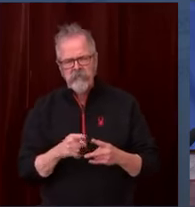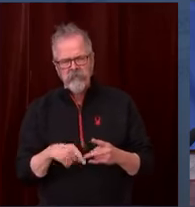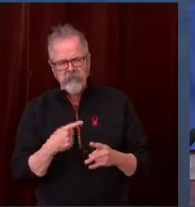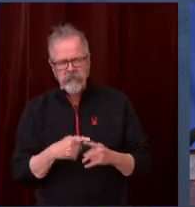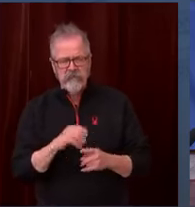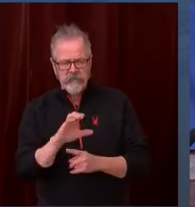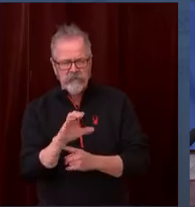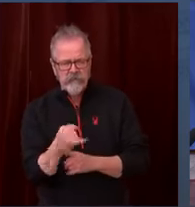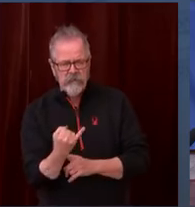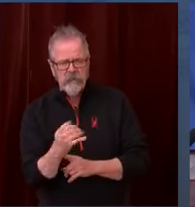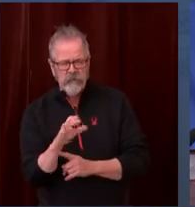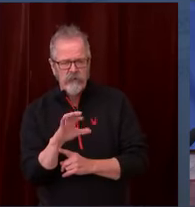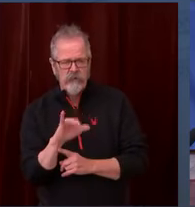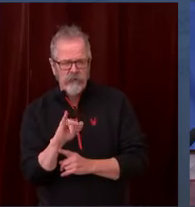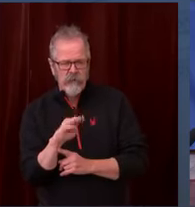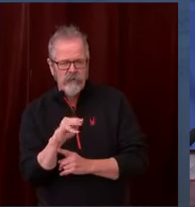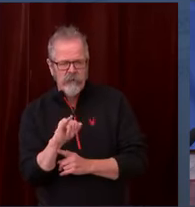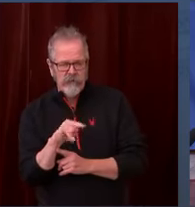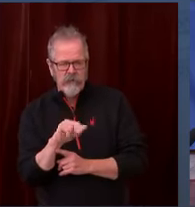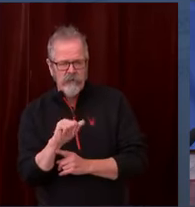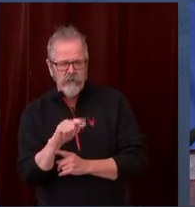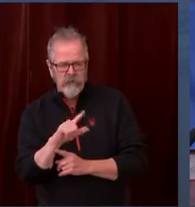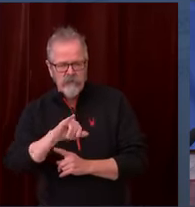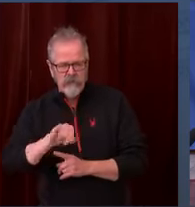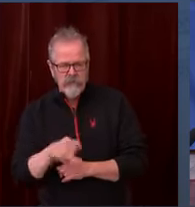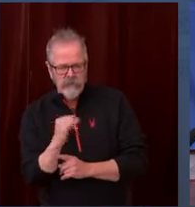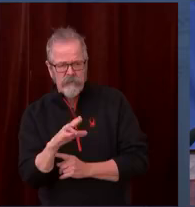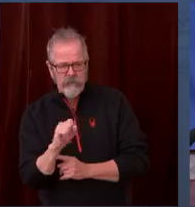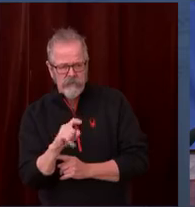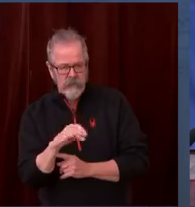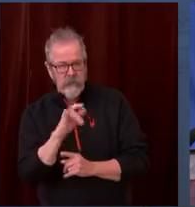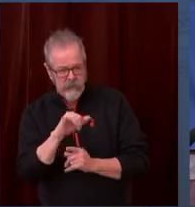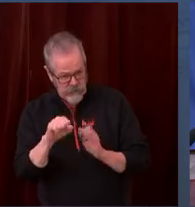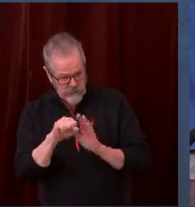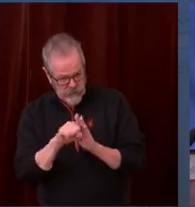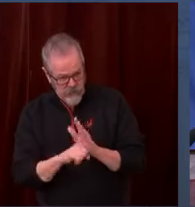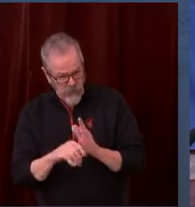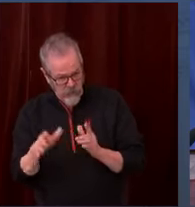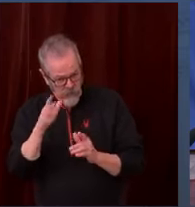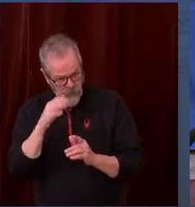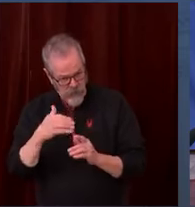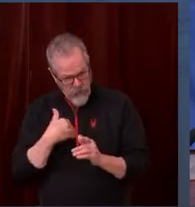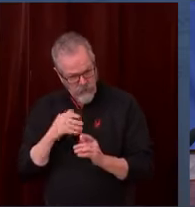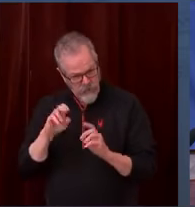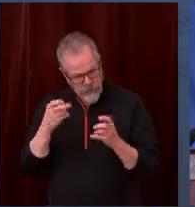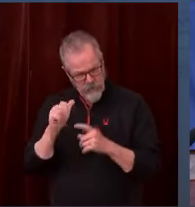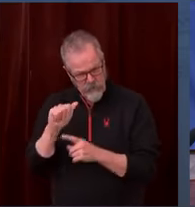Washington's prison, community advocates have been criticizing the